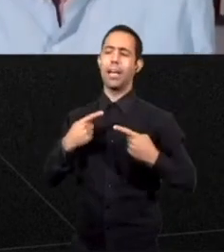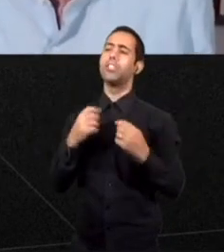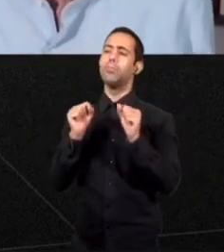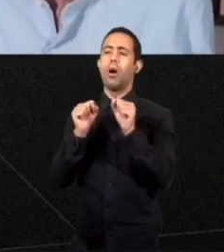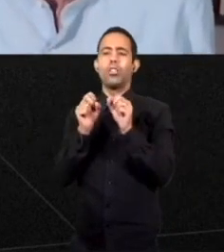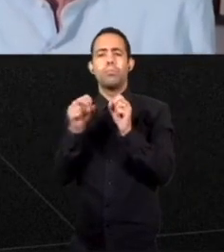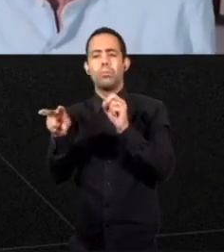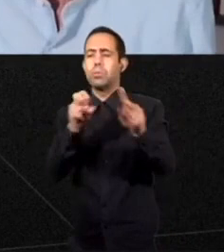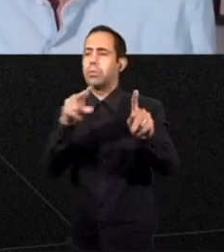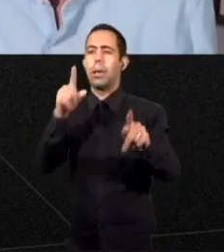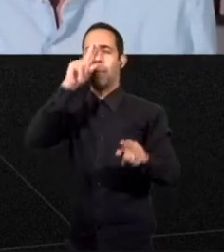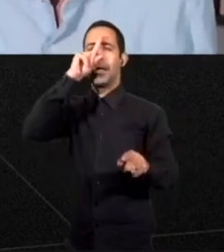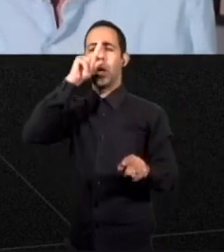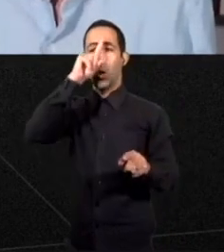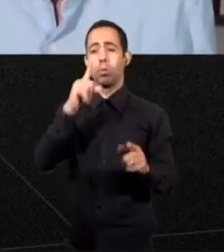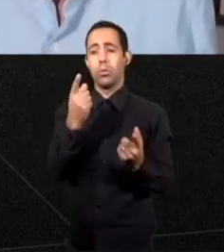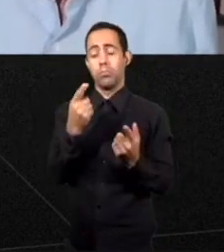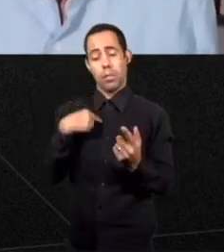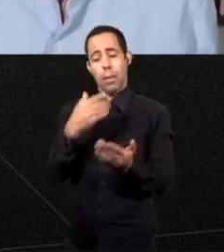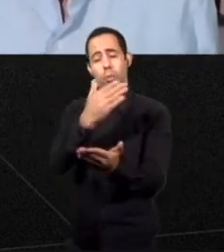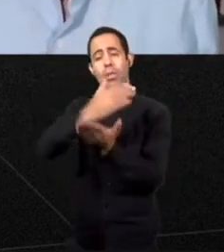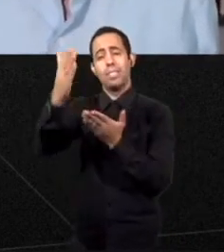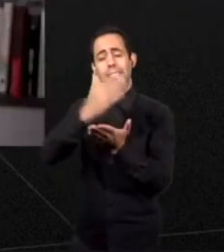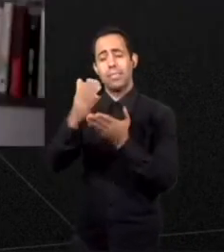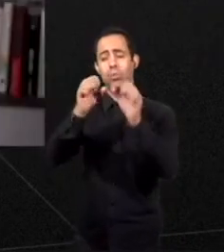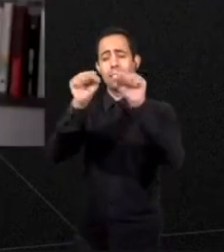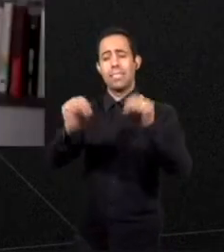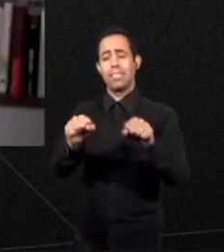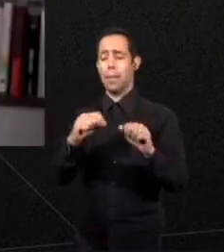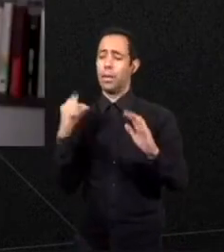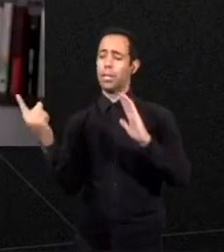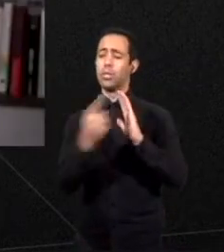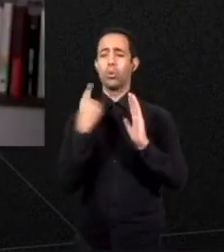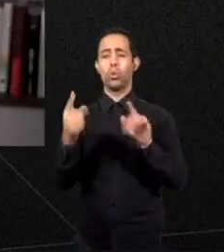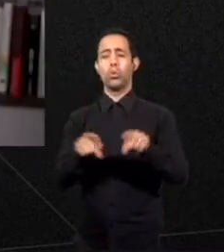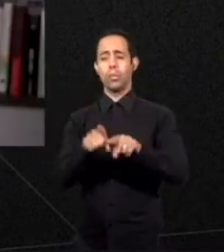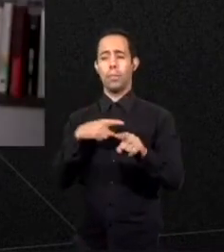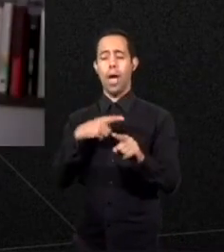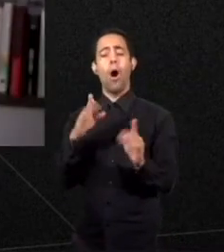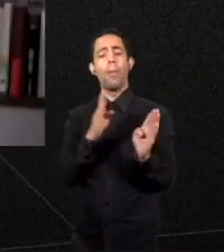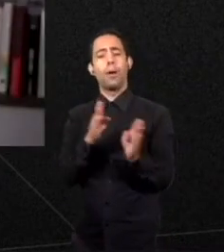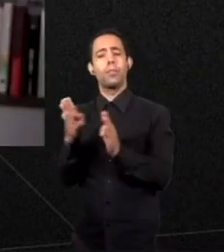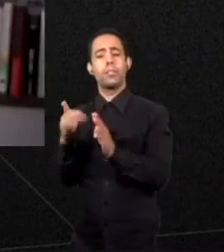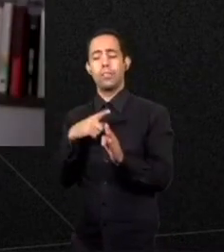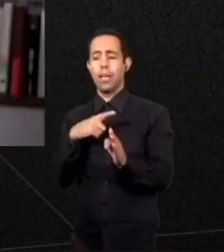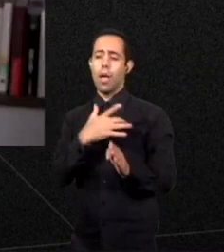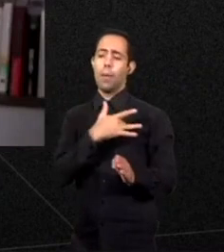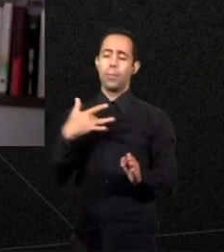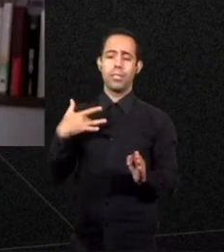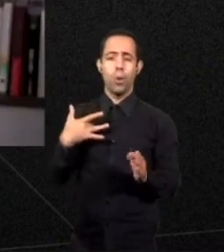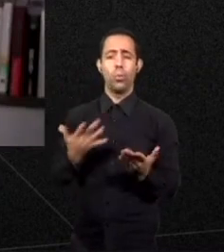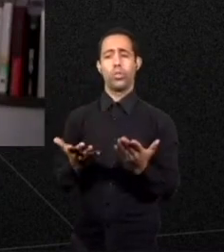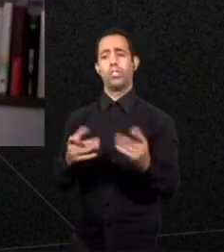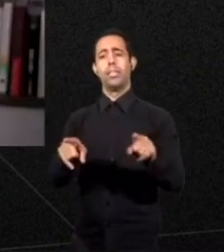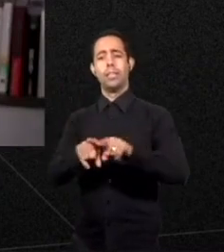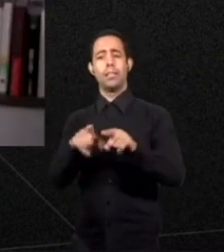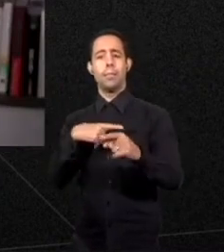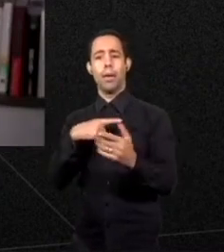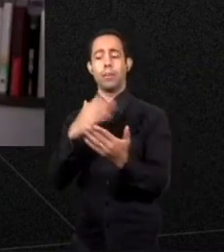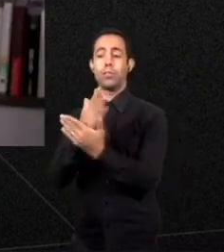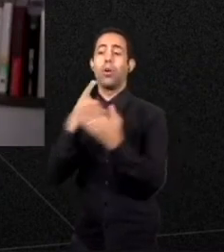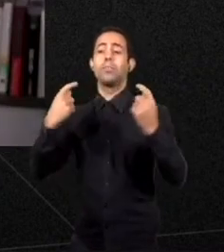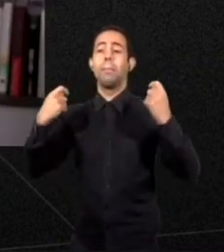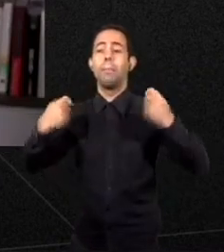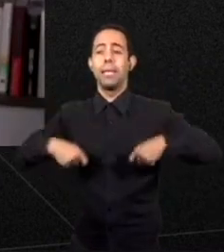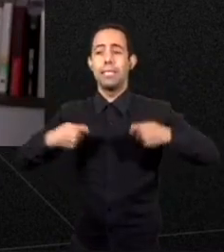such a system with institutions like the World Health Organization, but we need to give them a